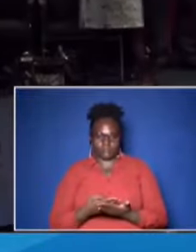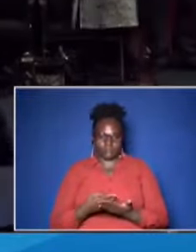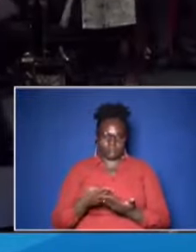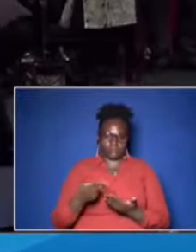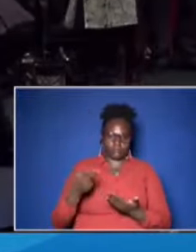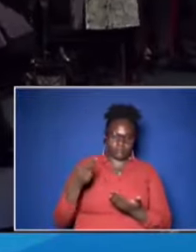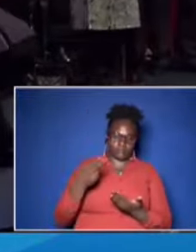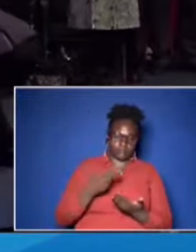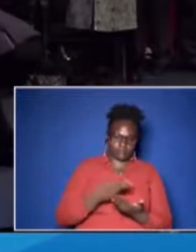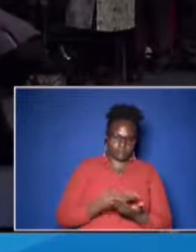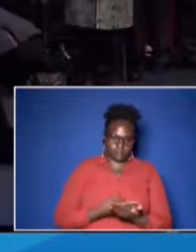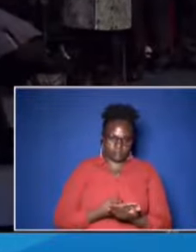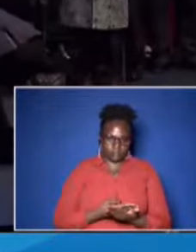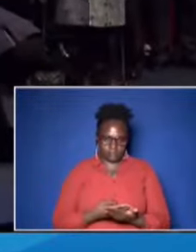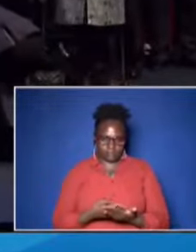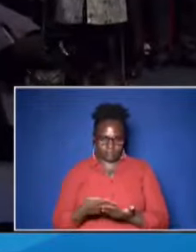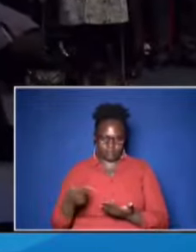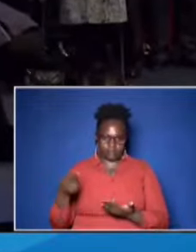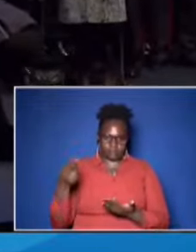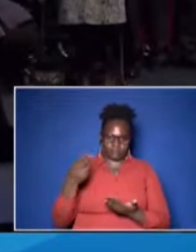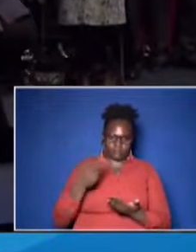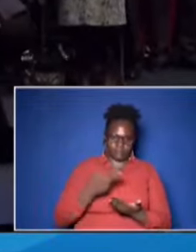holy holy